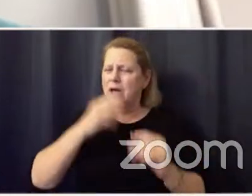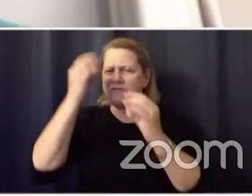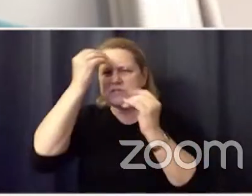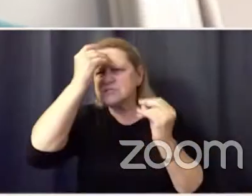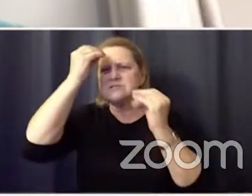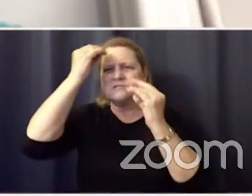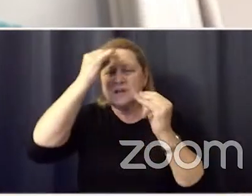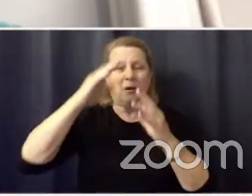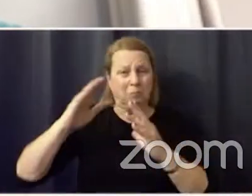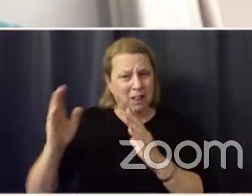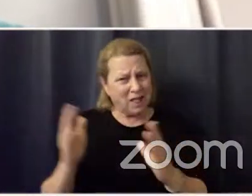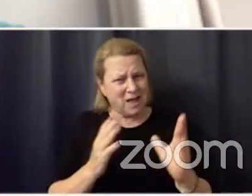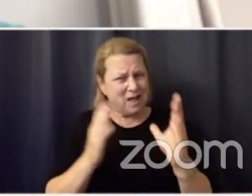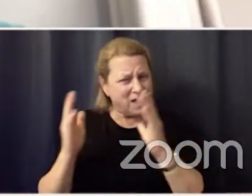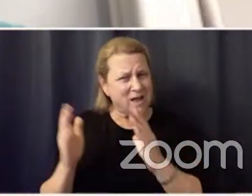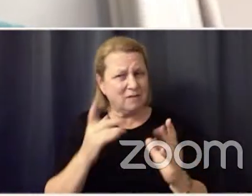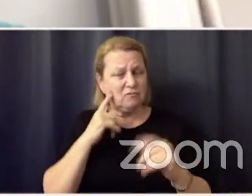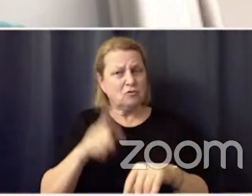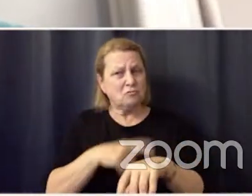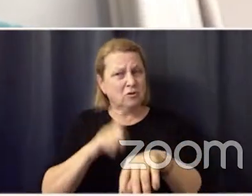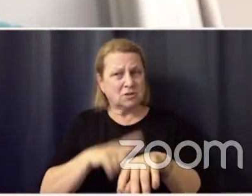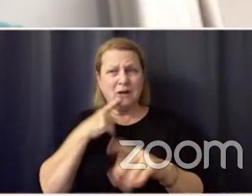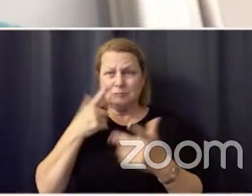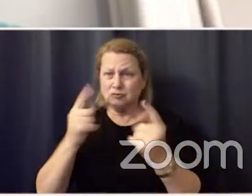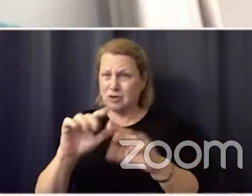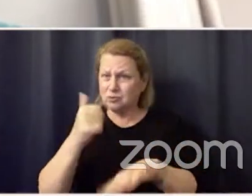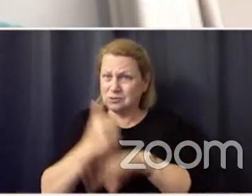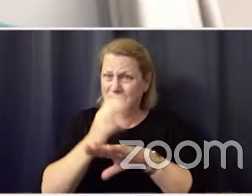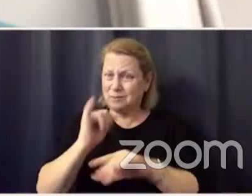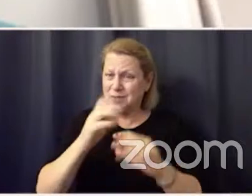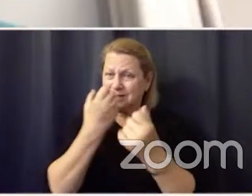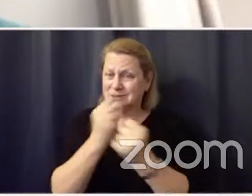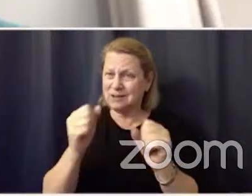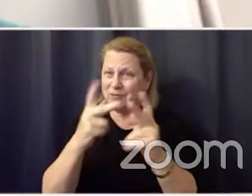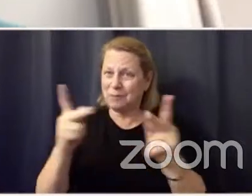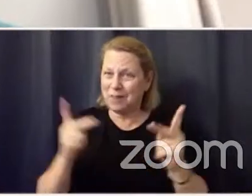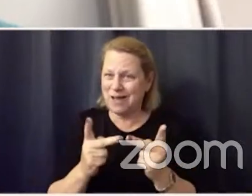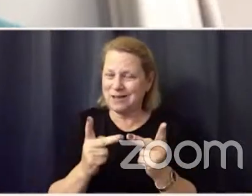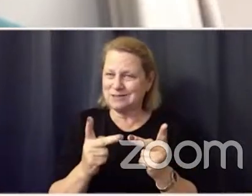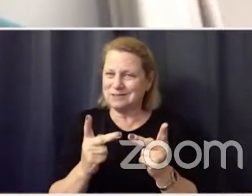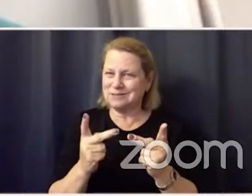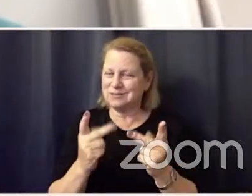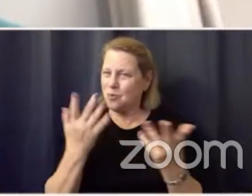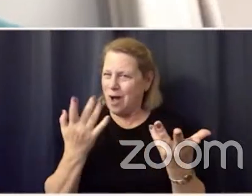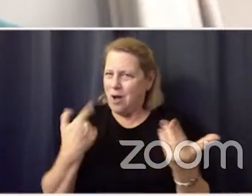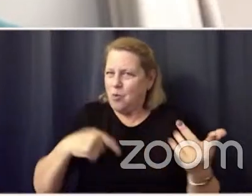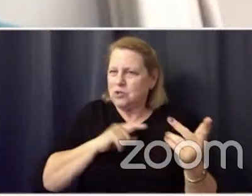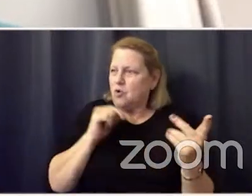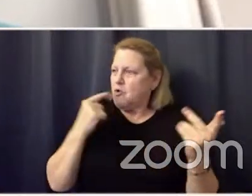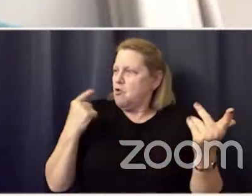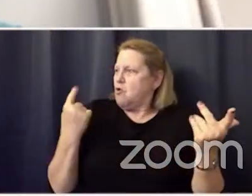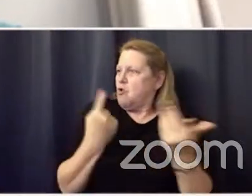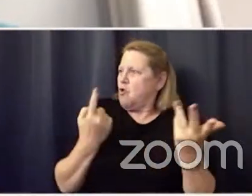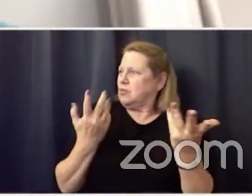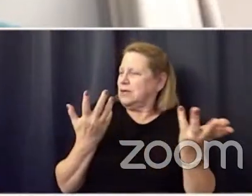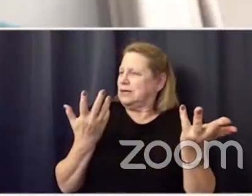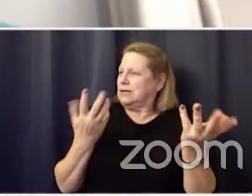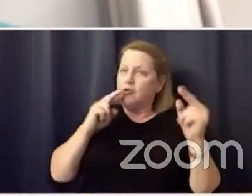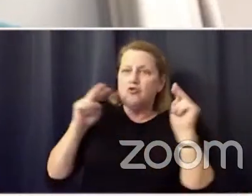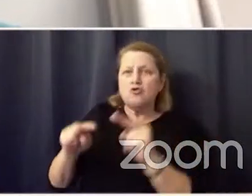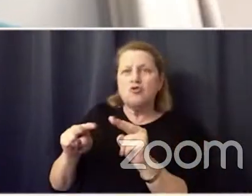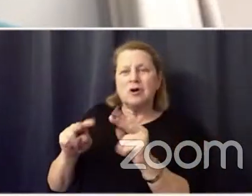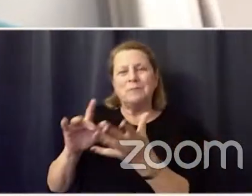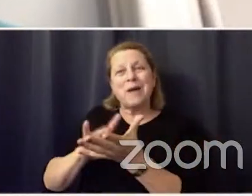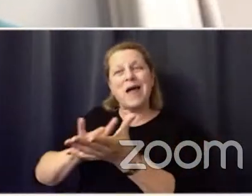to create such a safe space, because rather than just looking at the medical illness of things, we also have to look at the